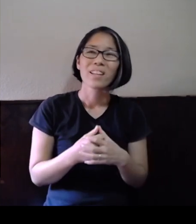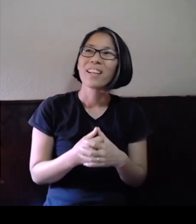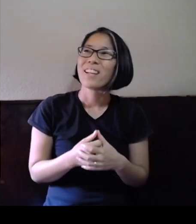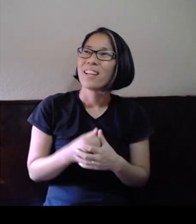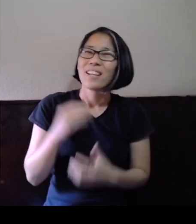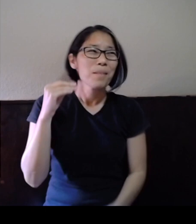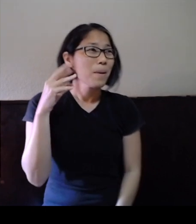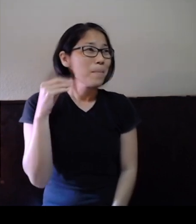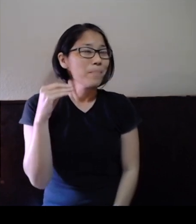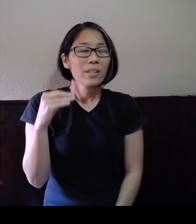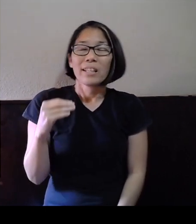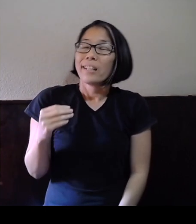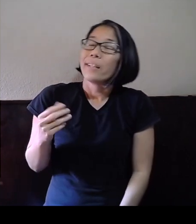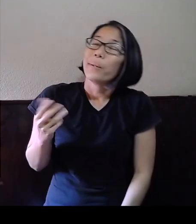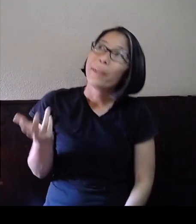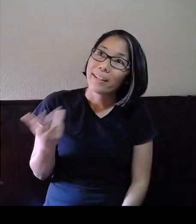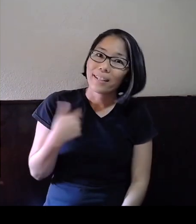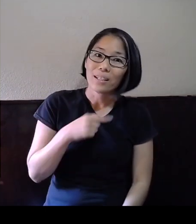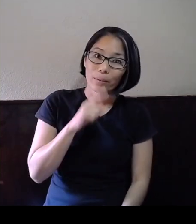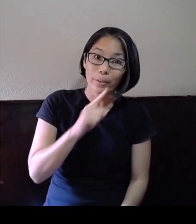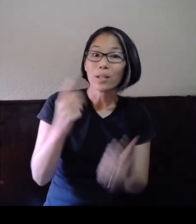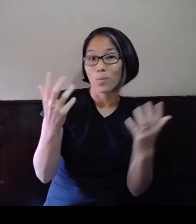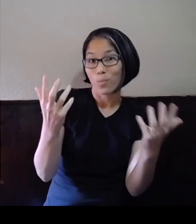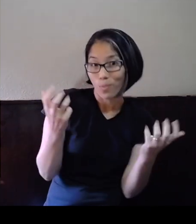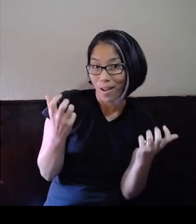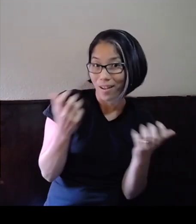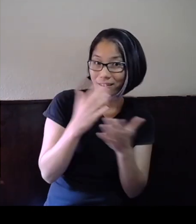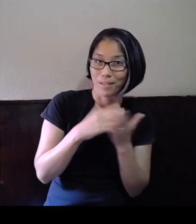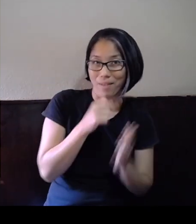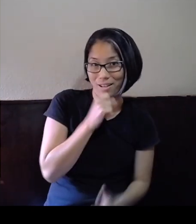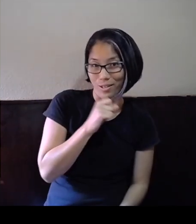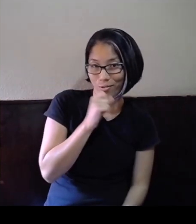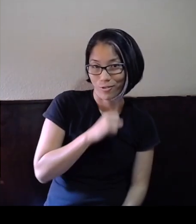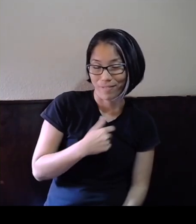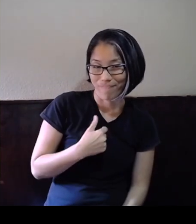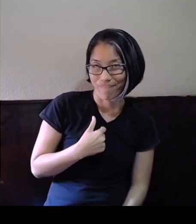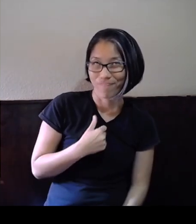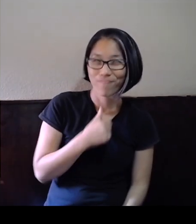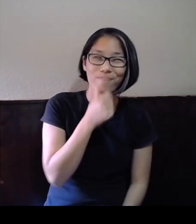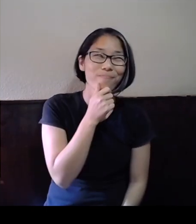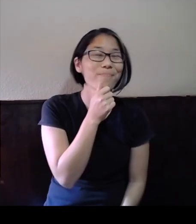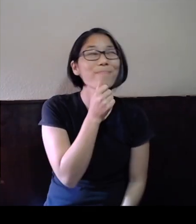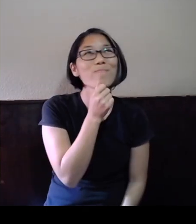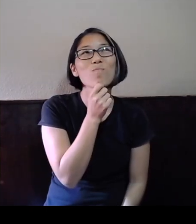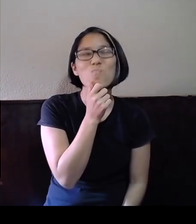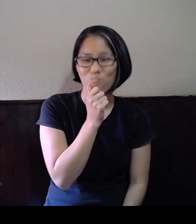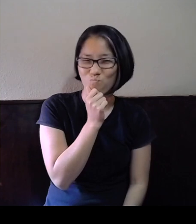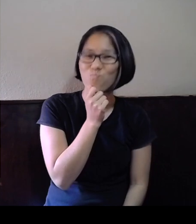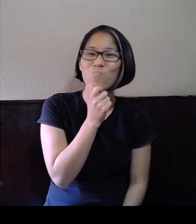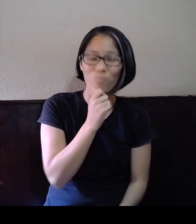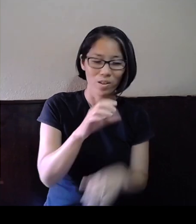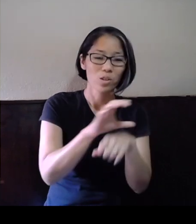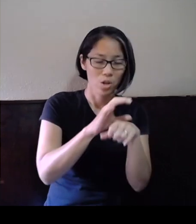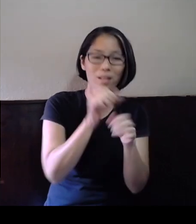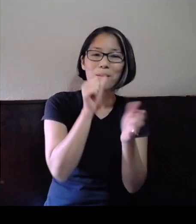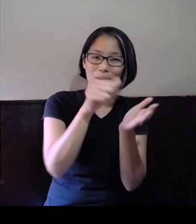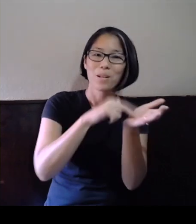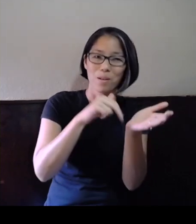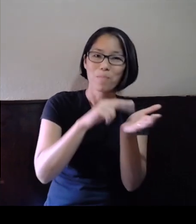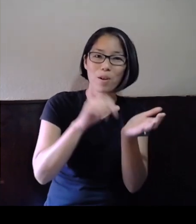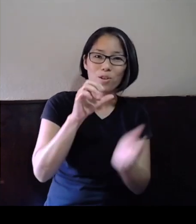Well, I really want some ice cream. Mmm, chocolate peanut butter crunch.